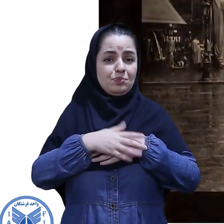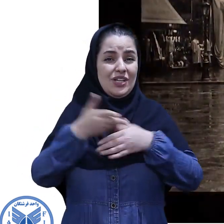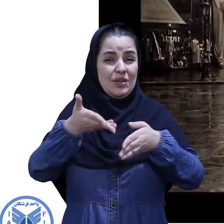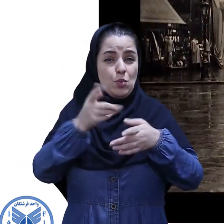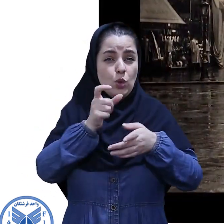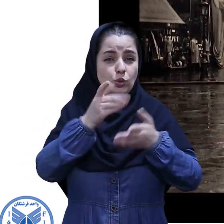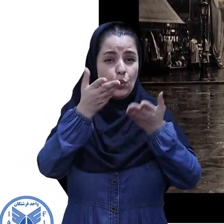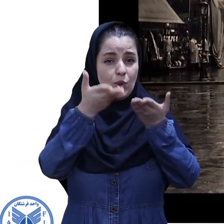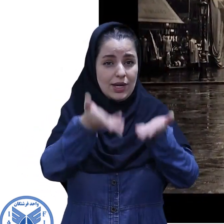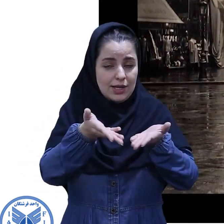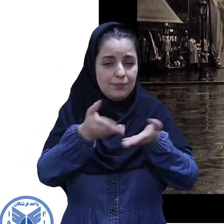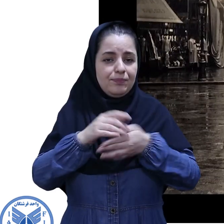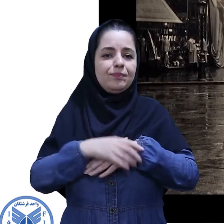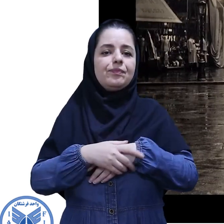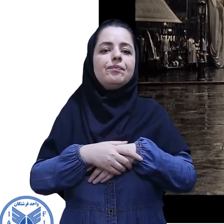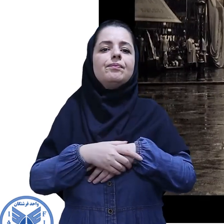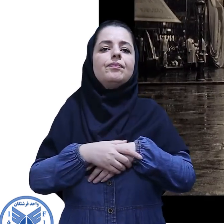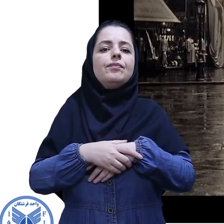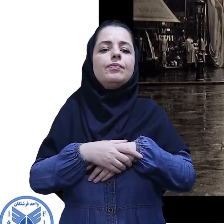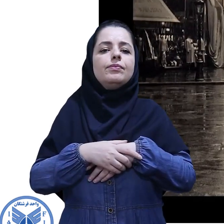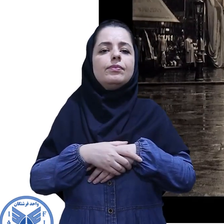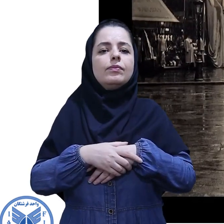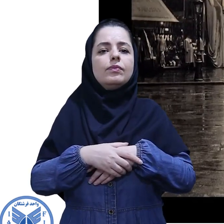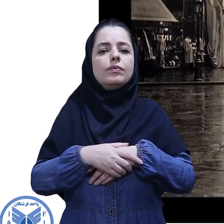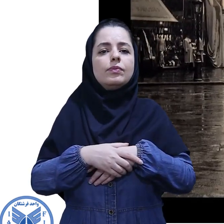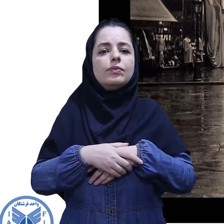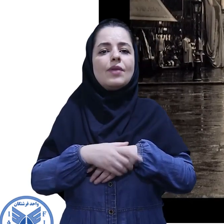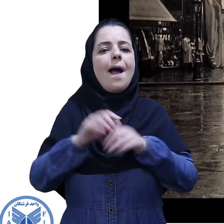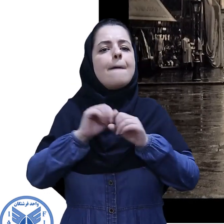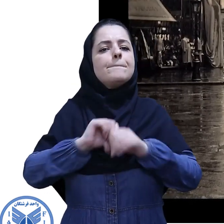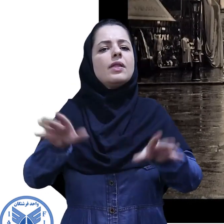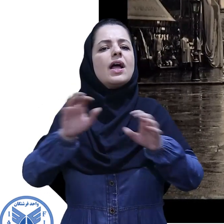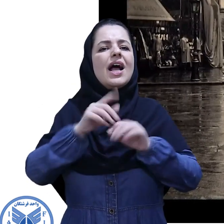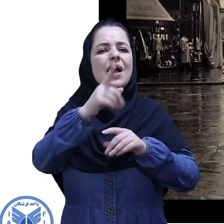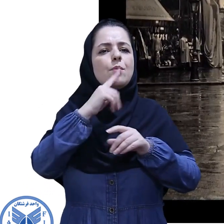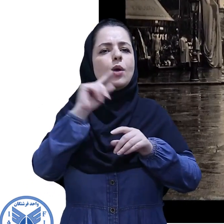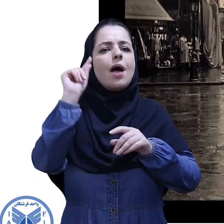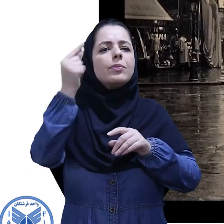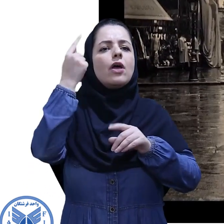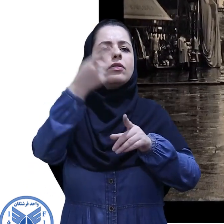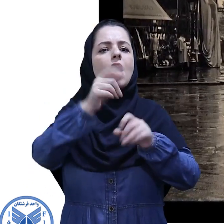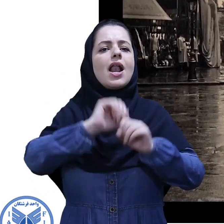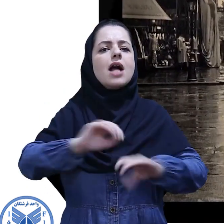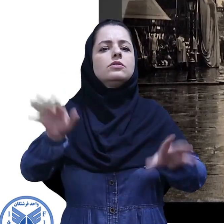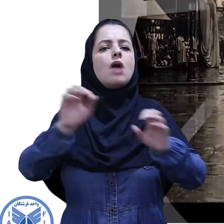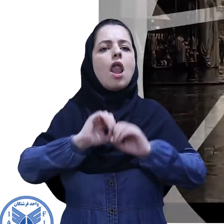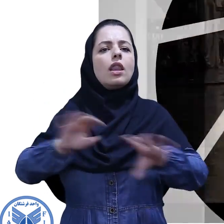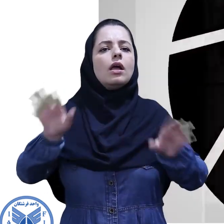photography? And that's a theme that goes back to the invention of the medium.